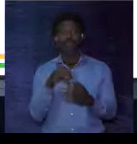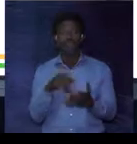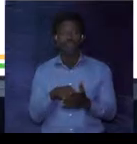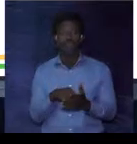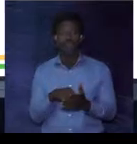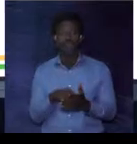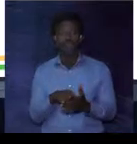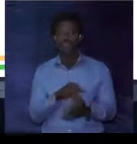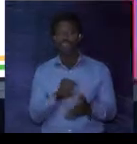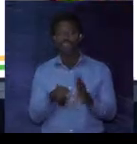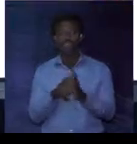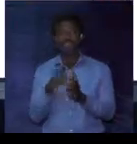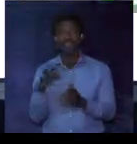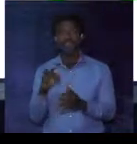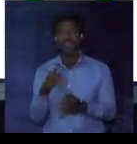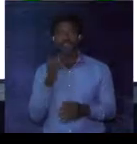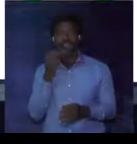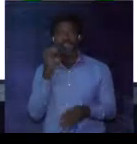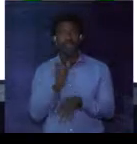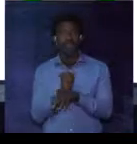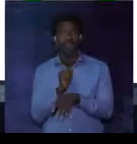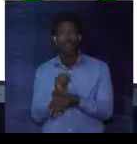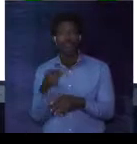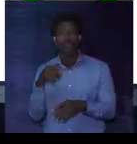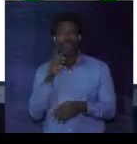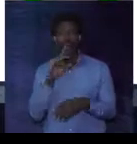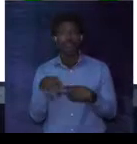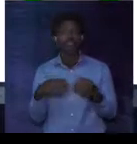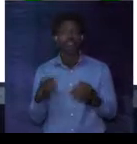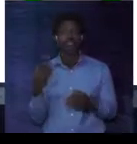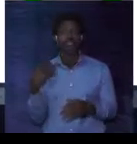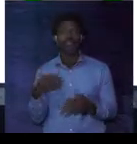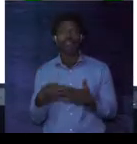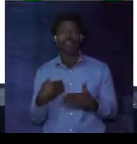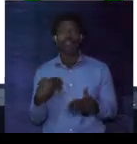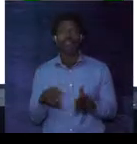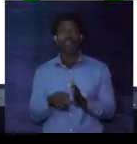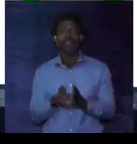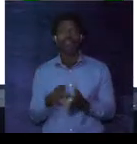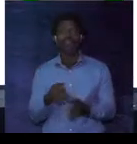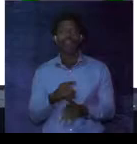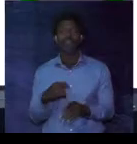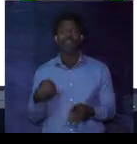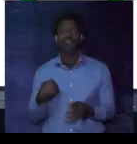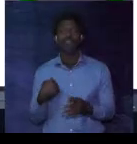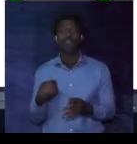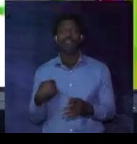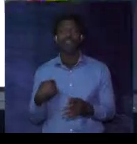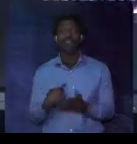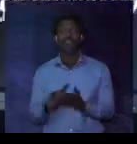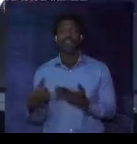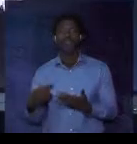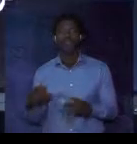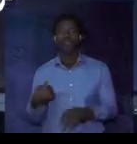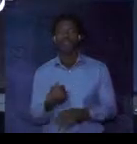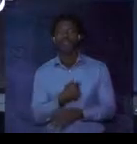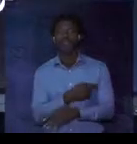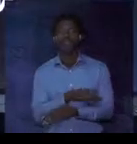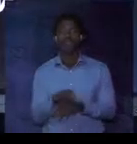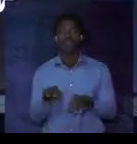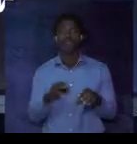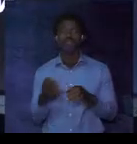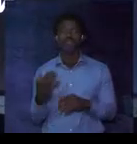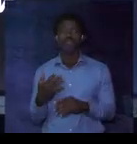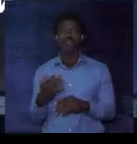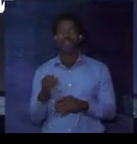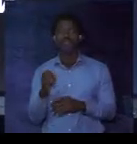into it, a revision of the homework that you were given before the revision week. We did